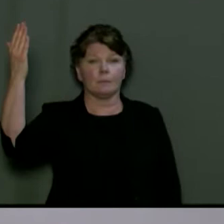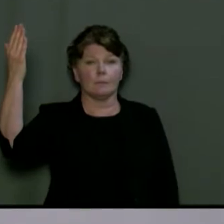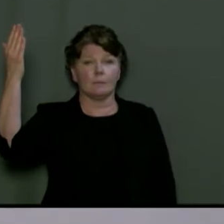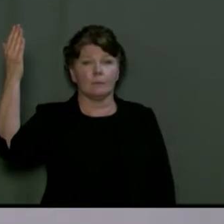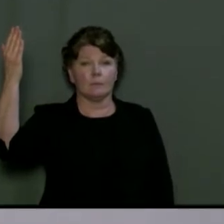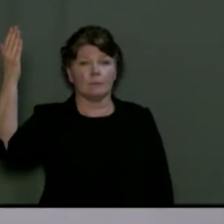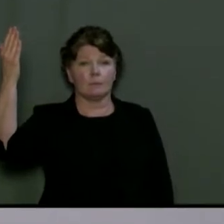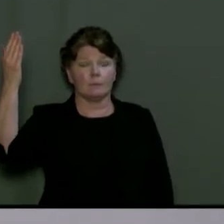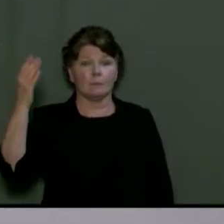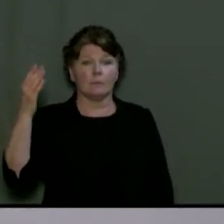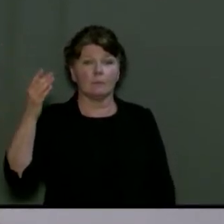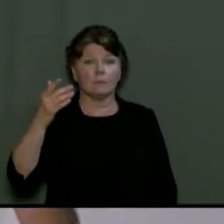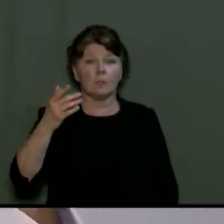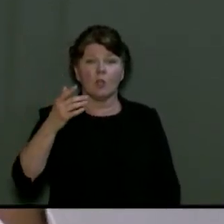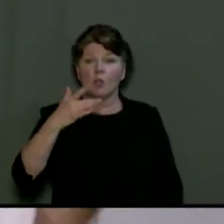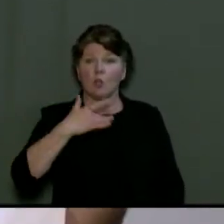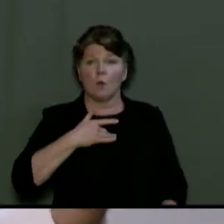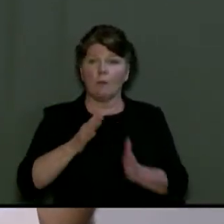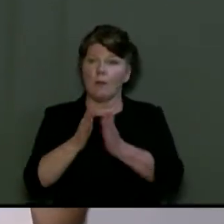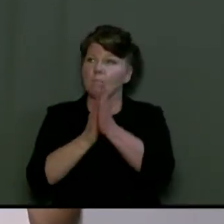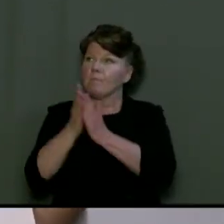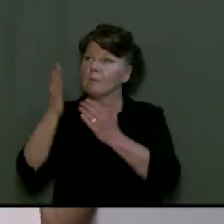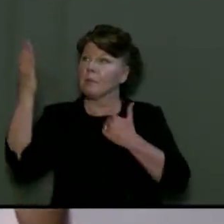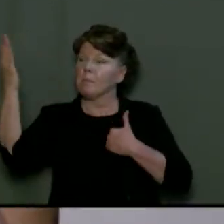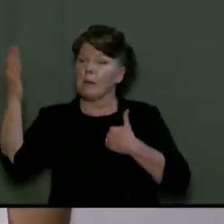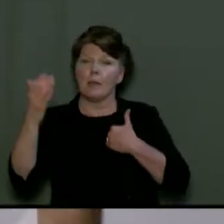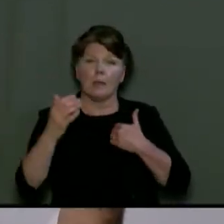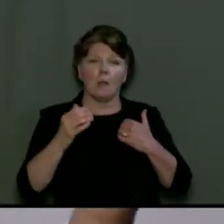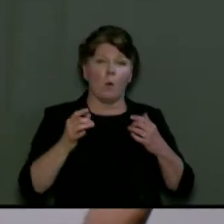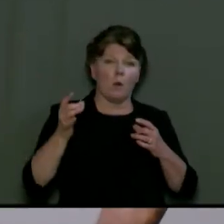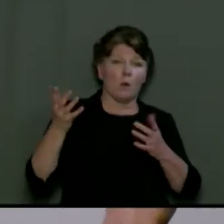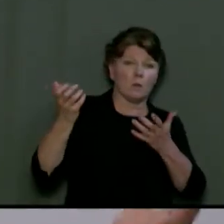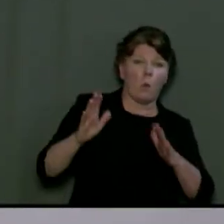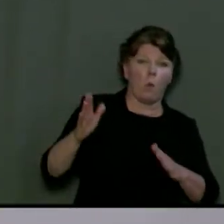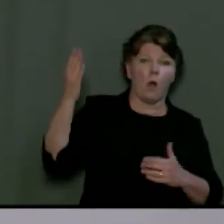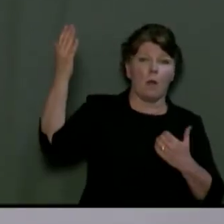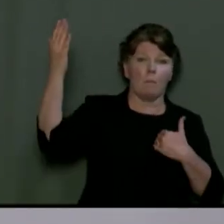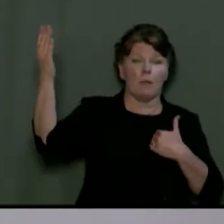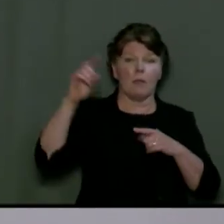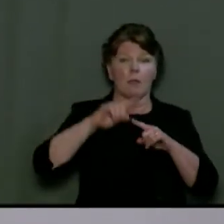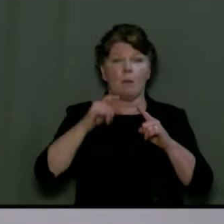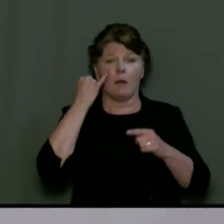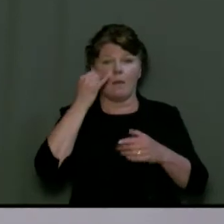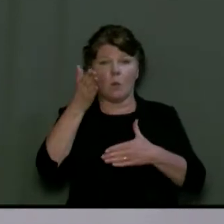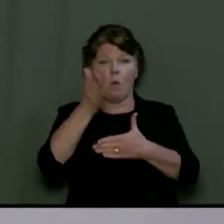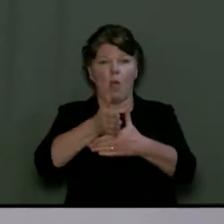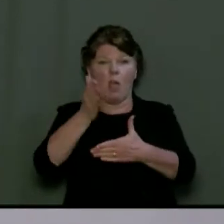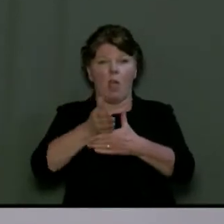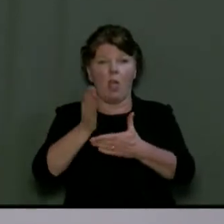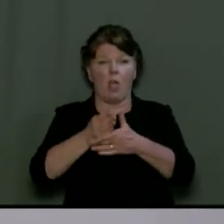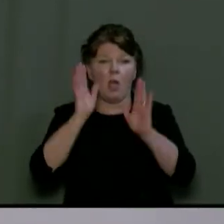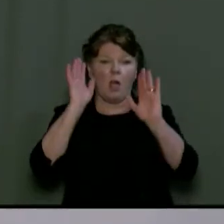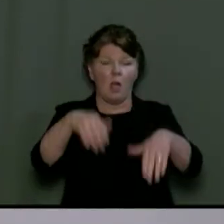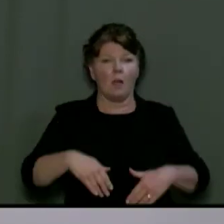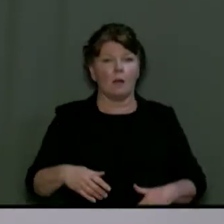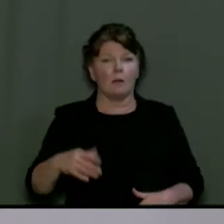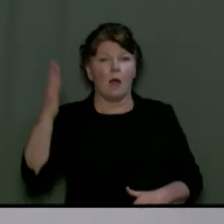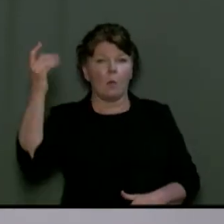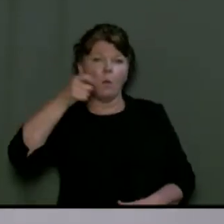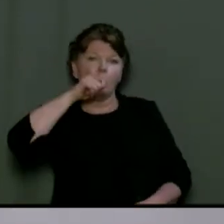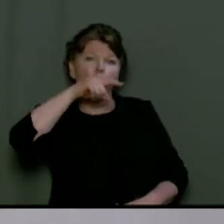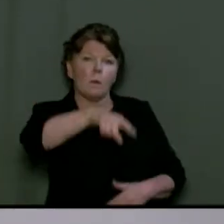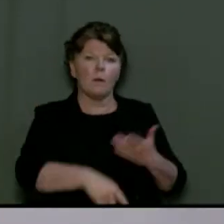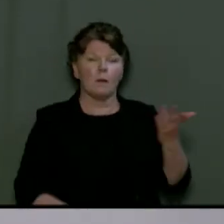Either you are hot for me or you are cold for me. But if you are lukewarm, I will spit you from my mouth.